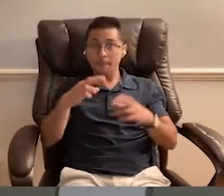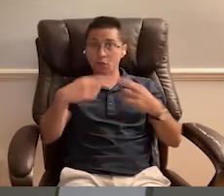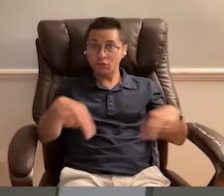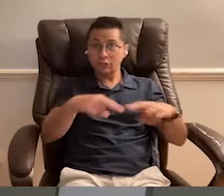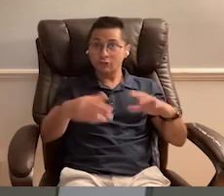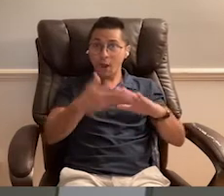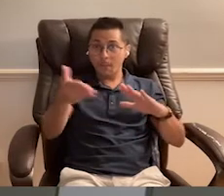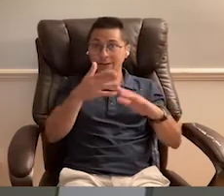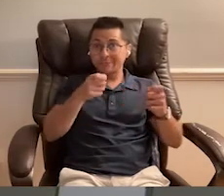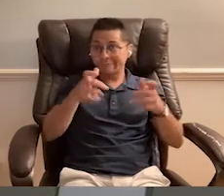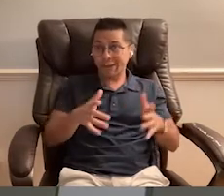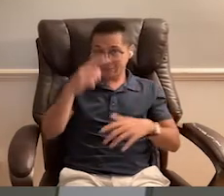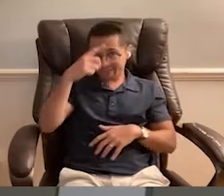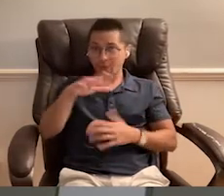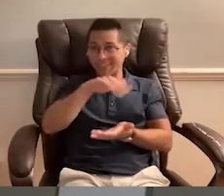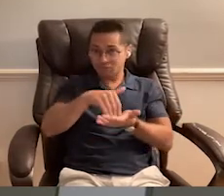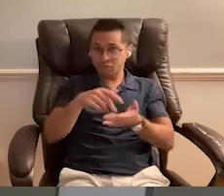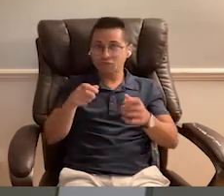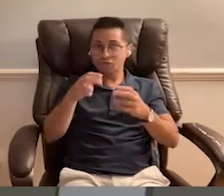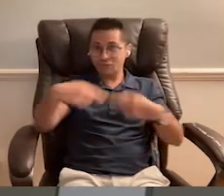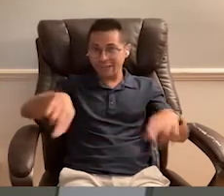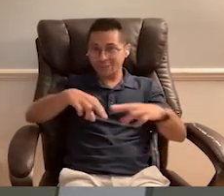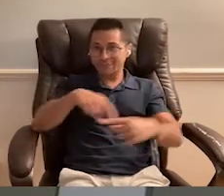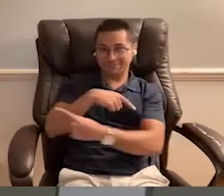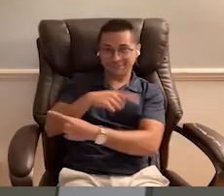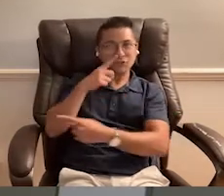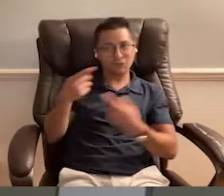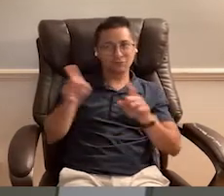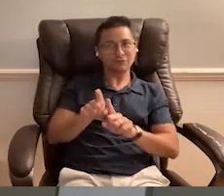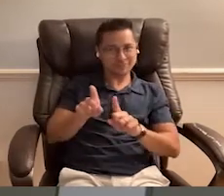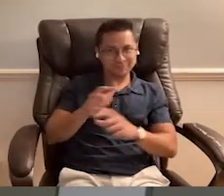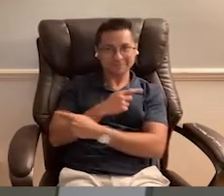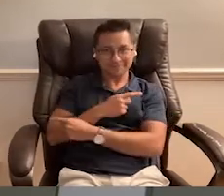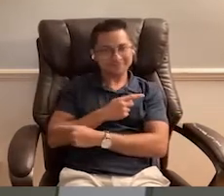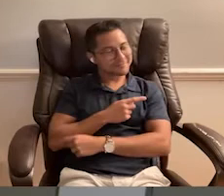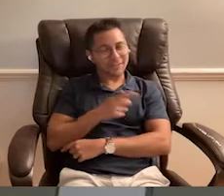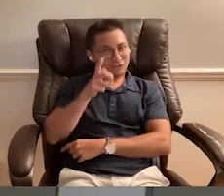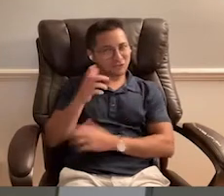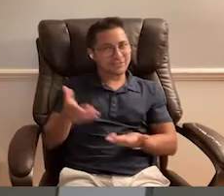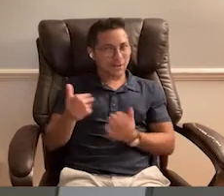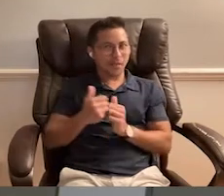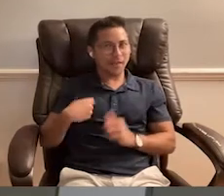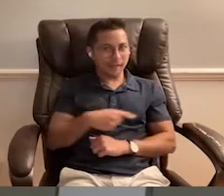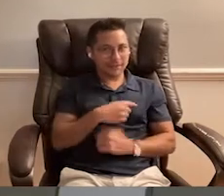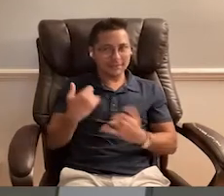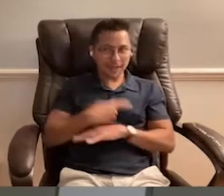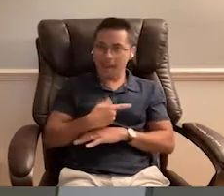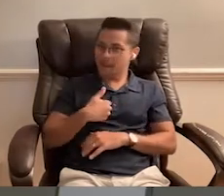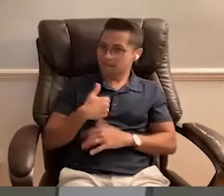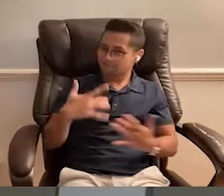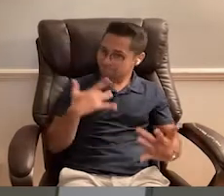make it. But who better than the Regional Operations Manager for the Central Region? Woo-hoo. Hey, everyone.